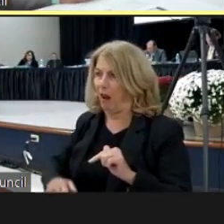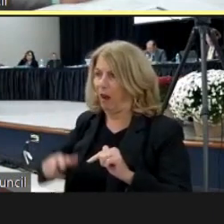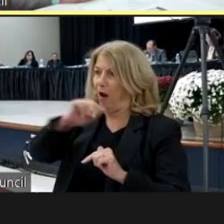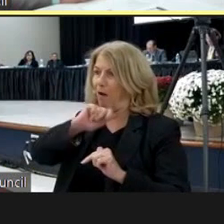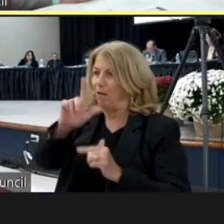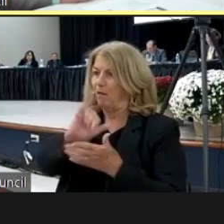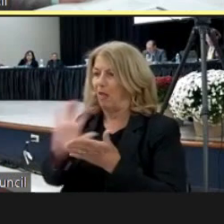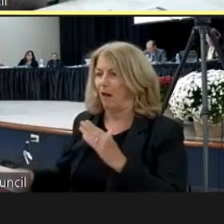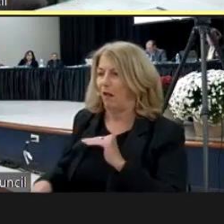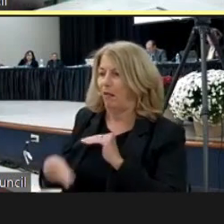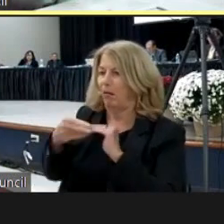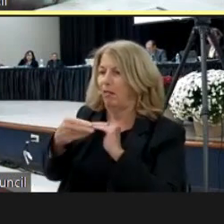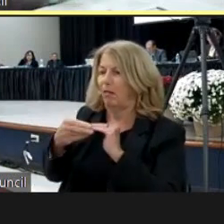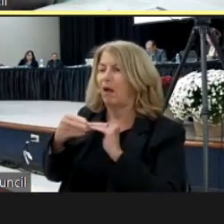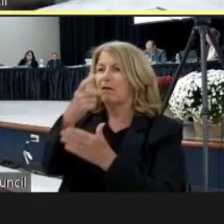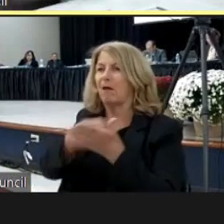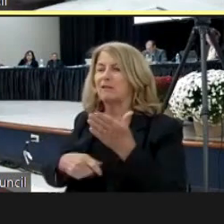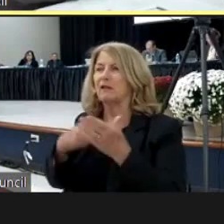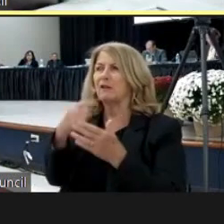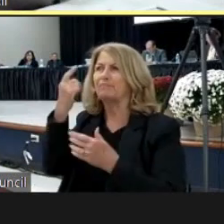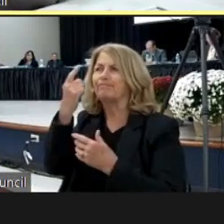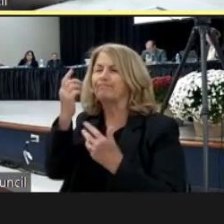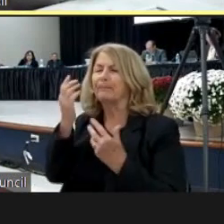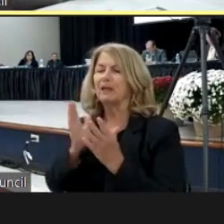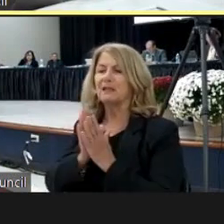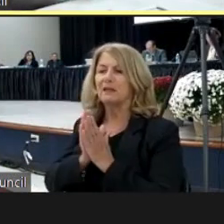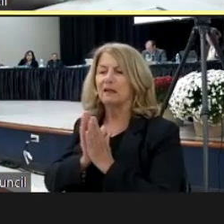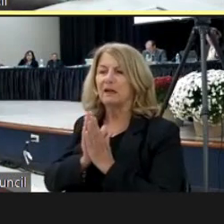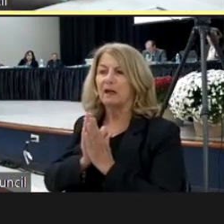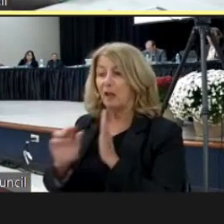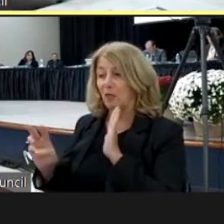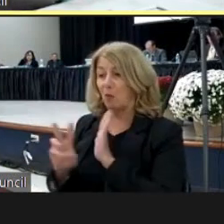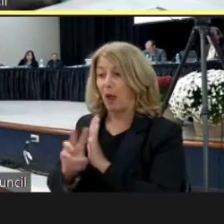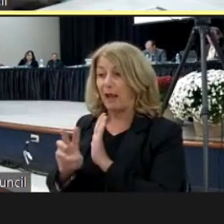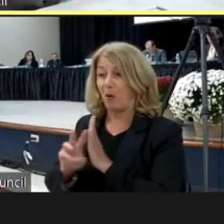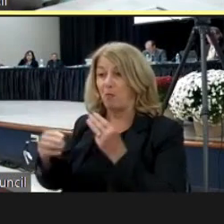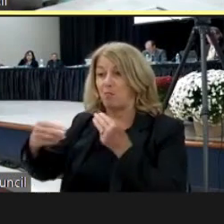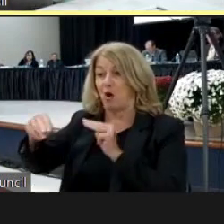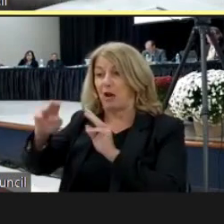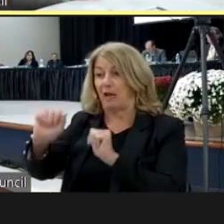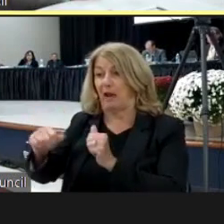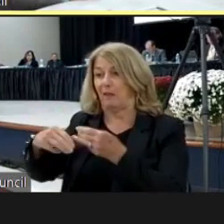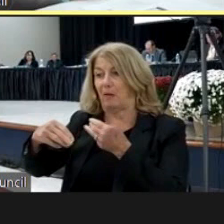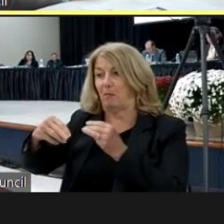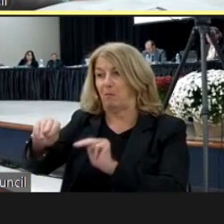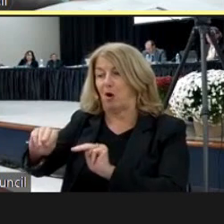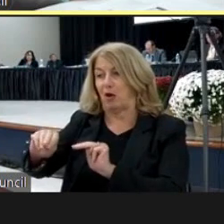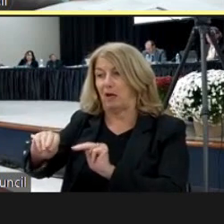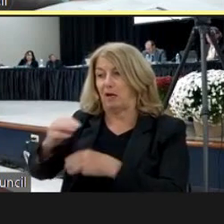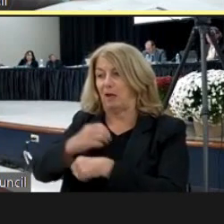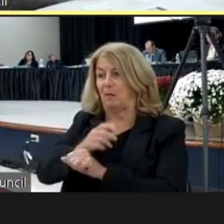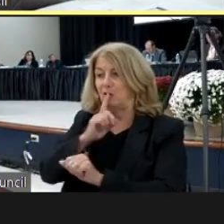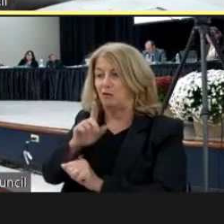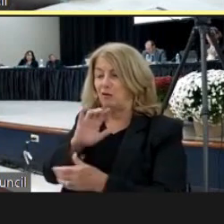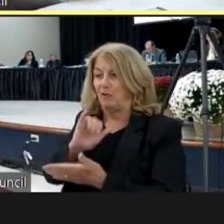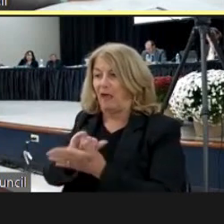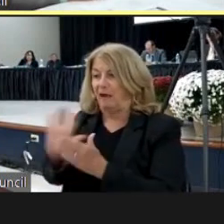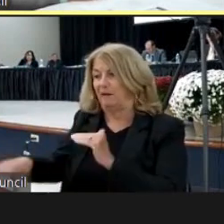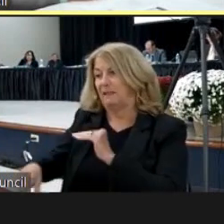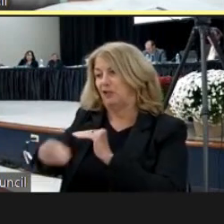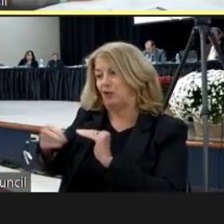cost. And then you start wondering about in the Waco market, can the market absorb the additional costs we have to